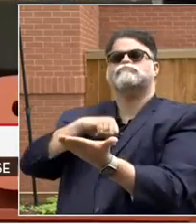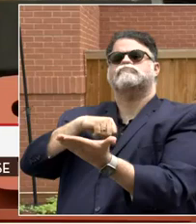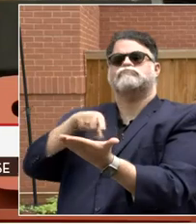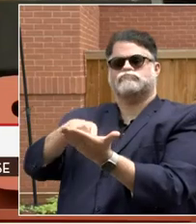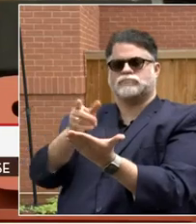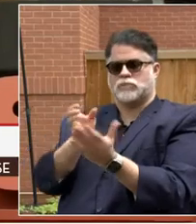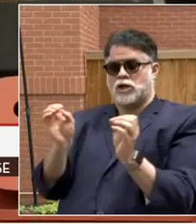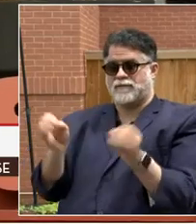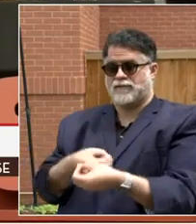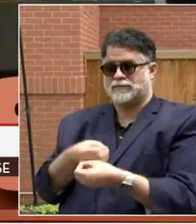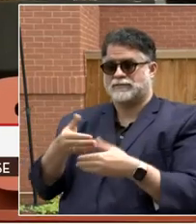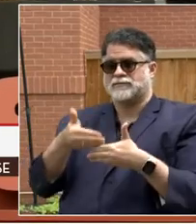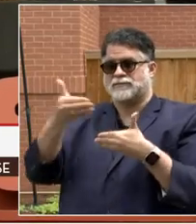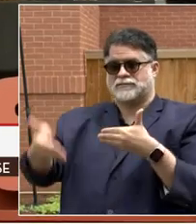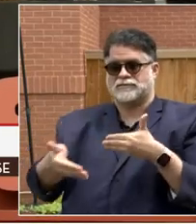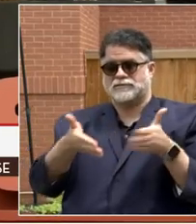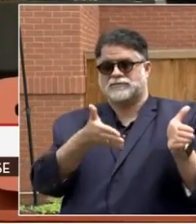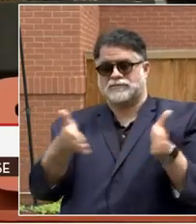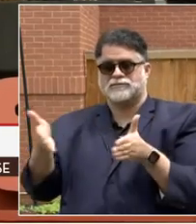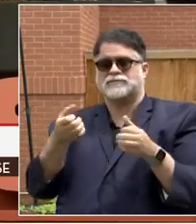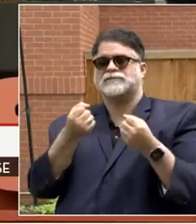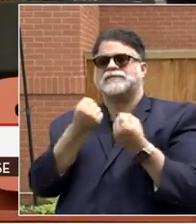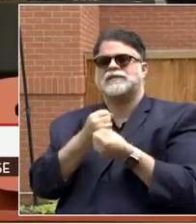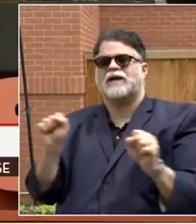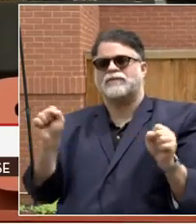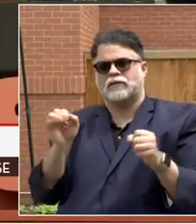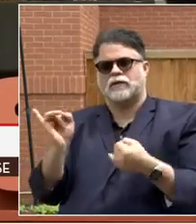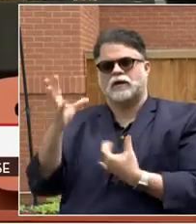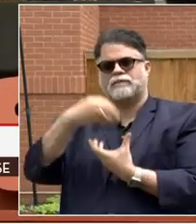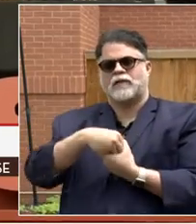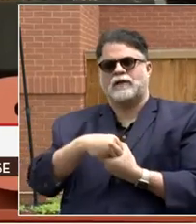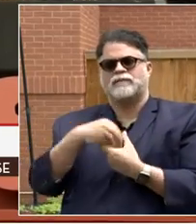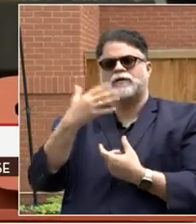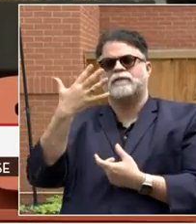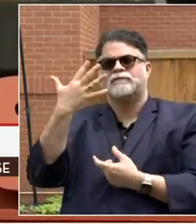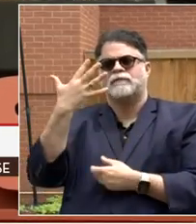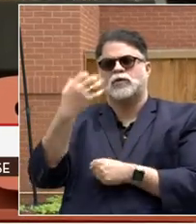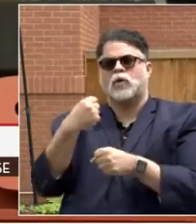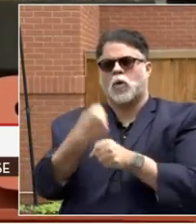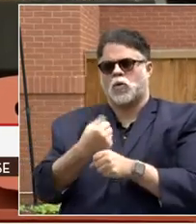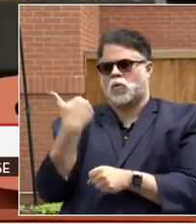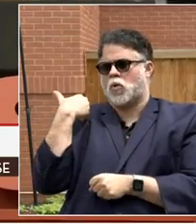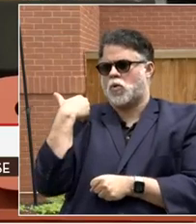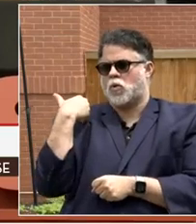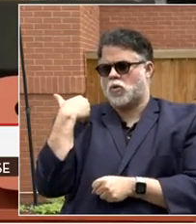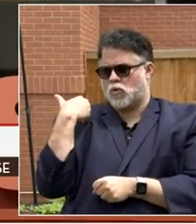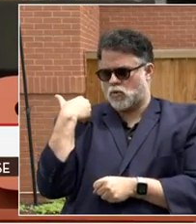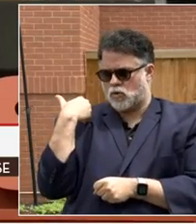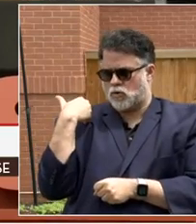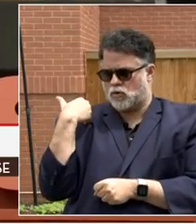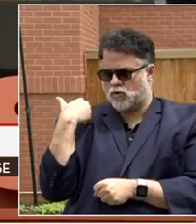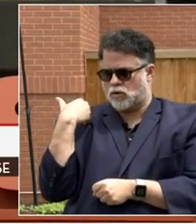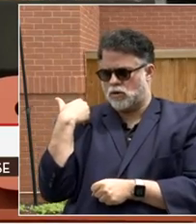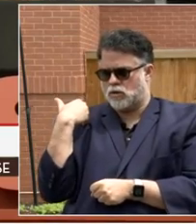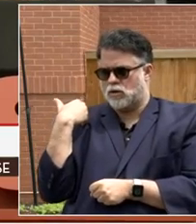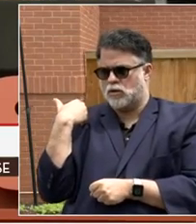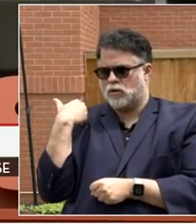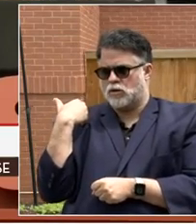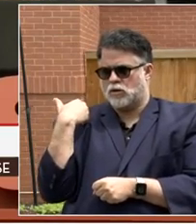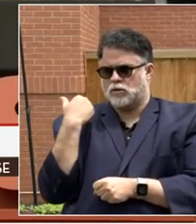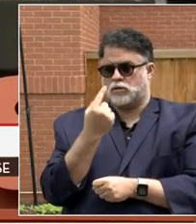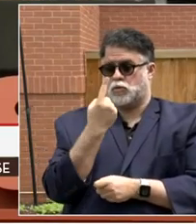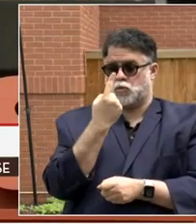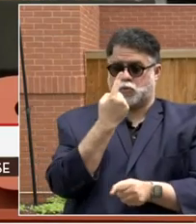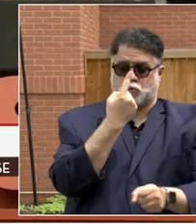Engagement that is now 5 years old, that went from a fledgling agency to one that is now